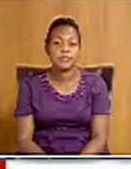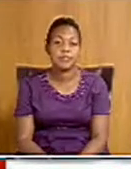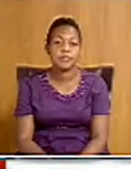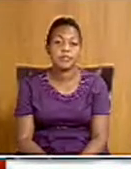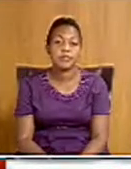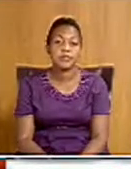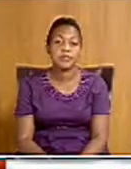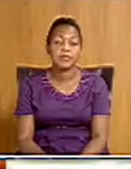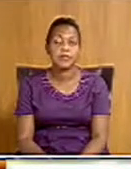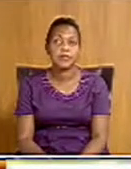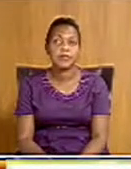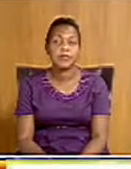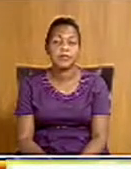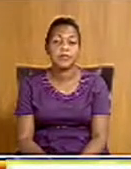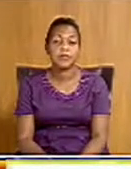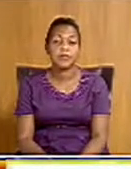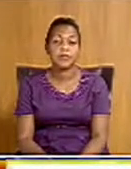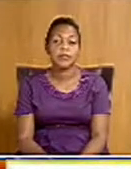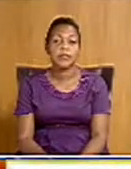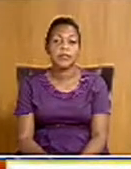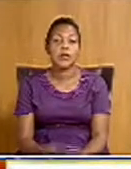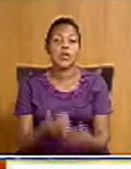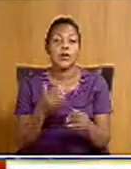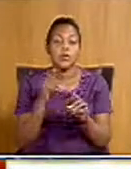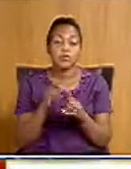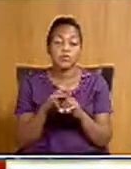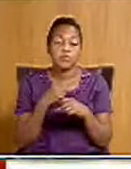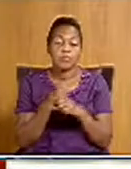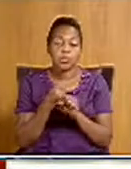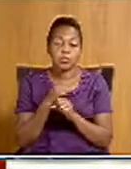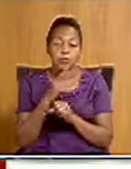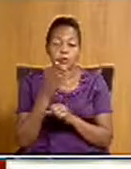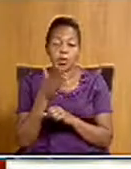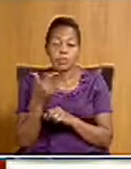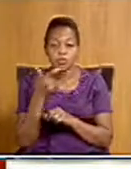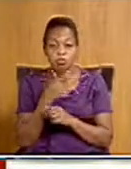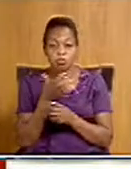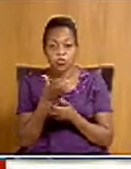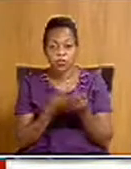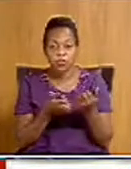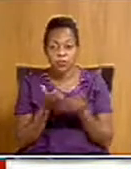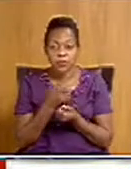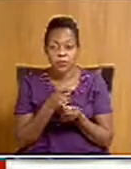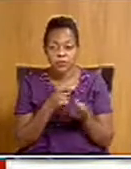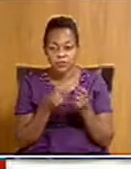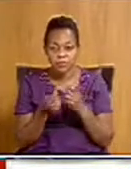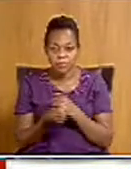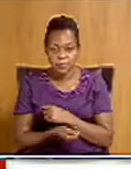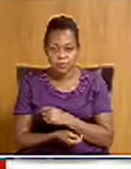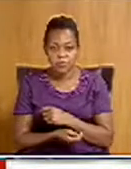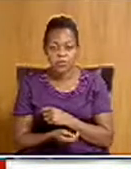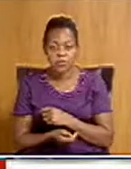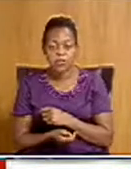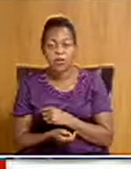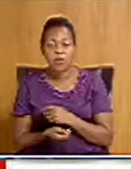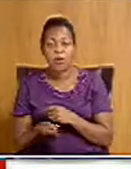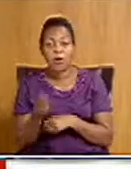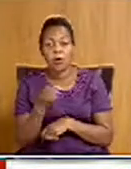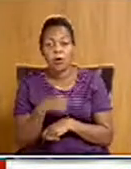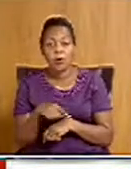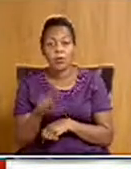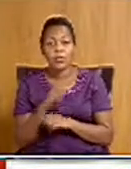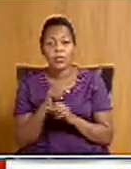To intensify the struggle for socio-economic transformation, we shall aggressively and without